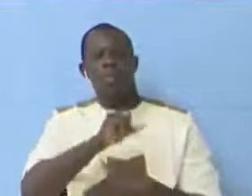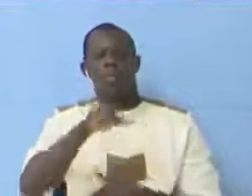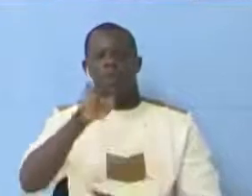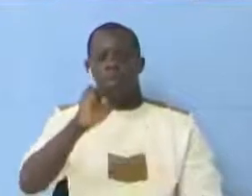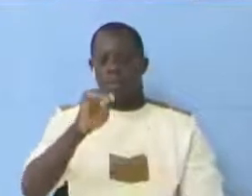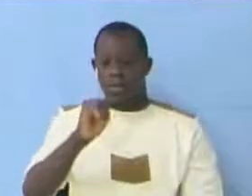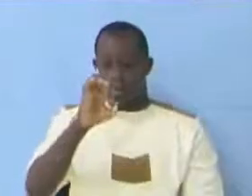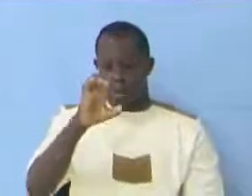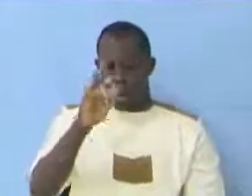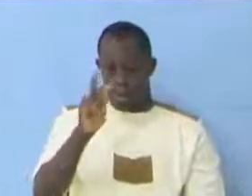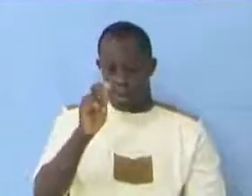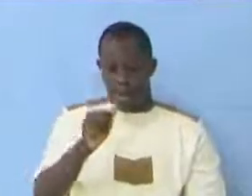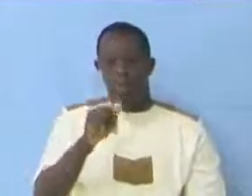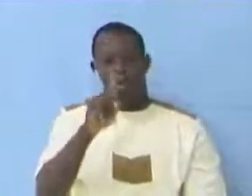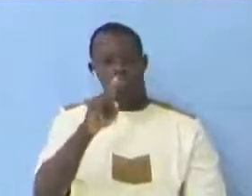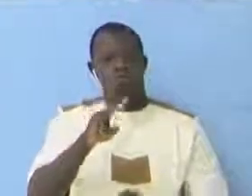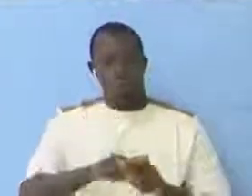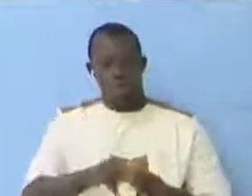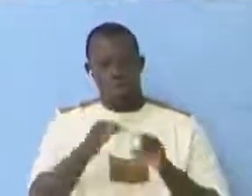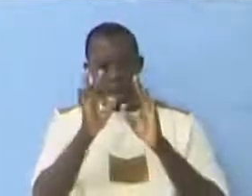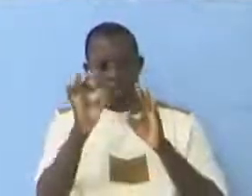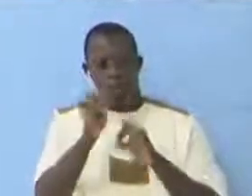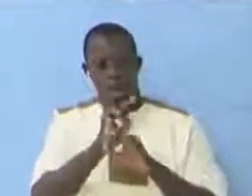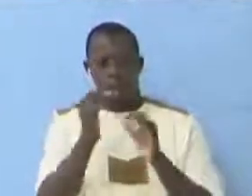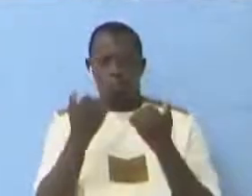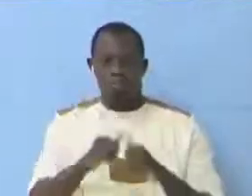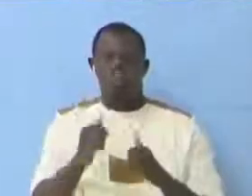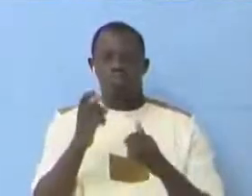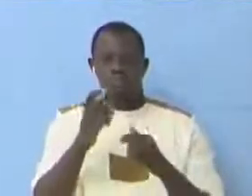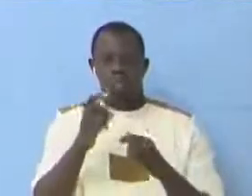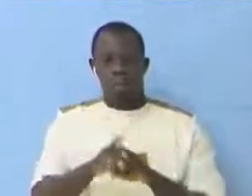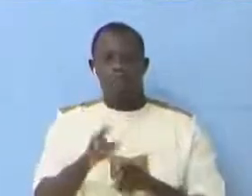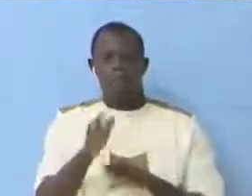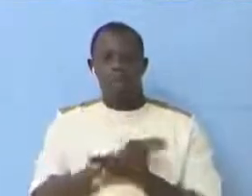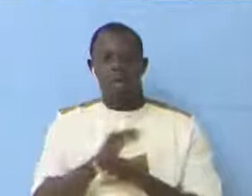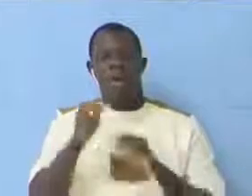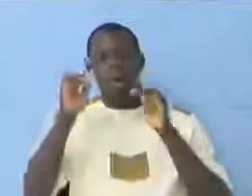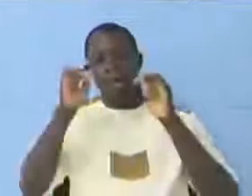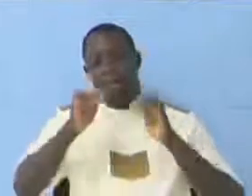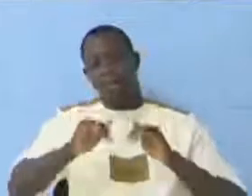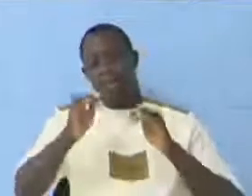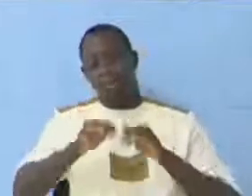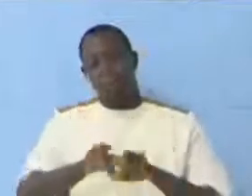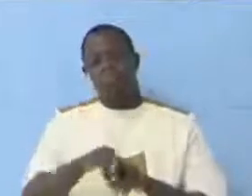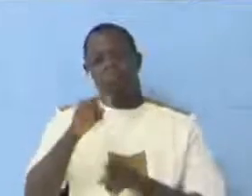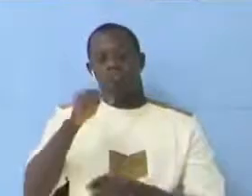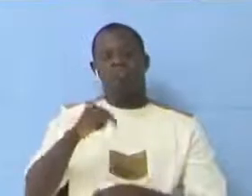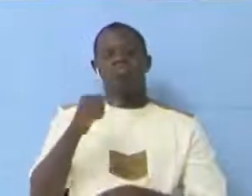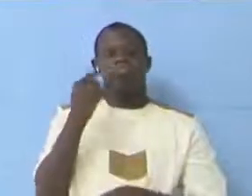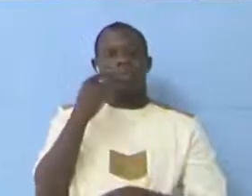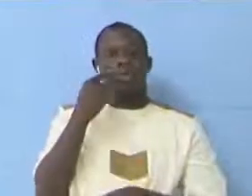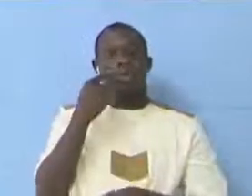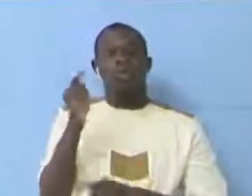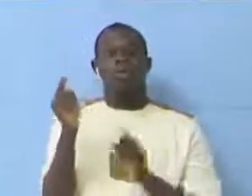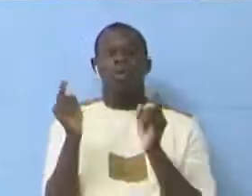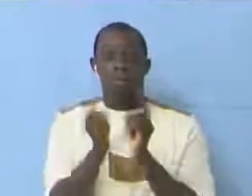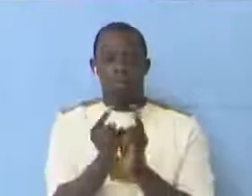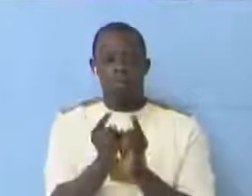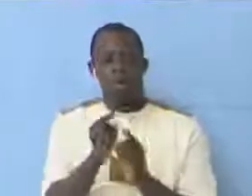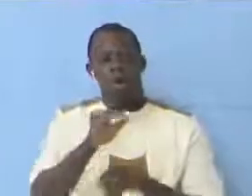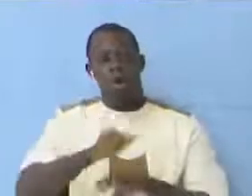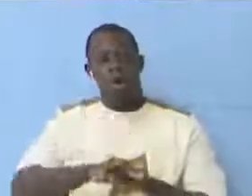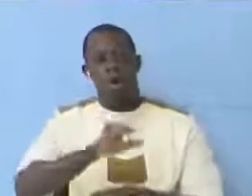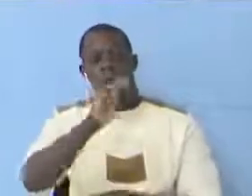for coming to testify. Mr. Seka, jërëjëf rek ci ñi nga That ñëwee brings us to the pour àggale end sa of our kàddu. proceedings for today. We will resume